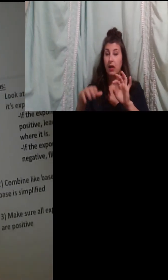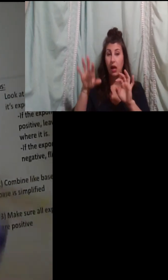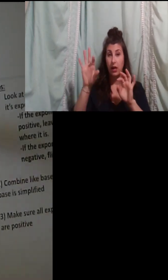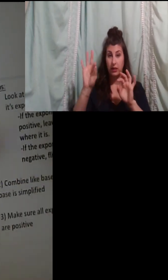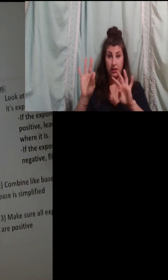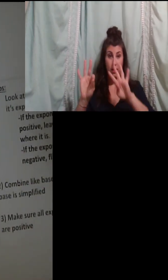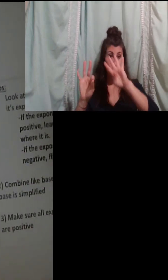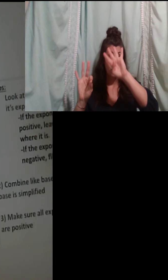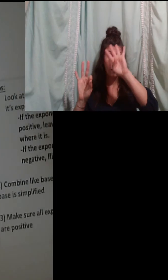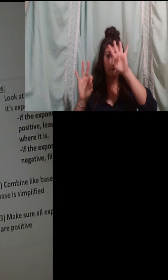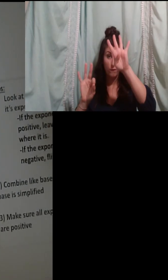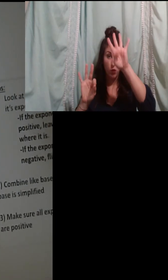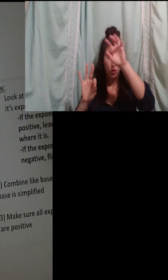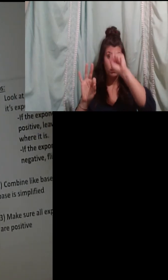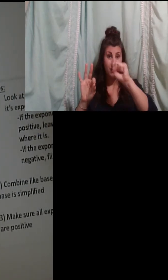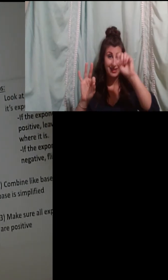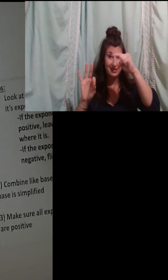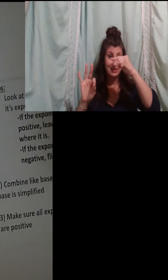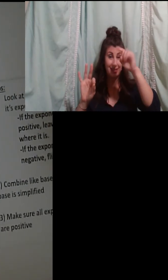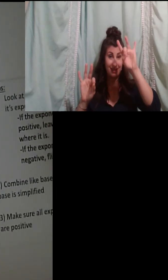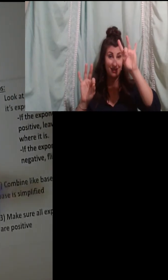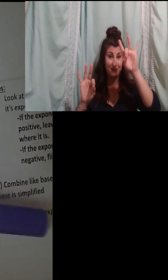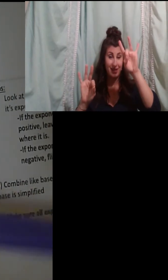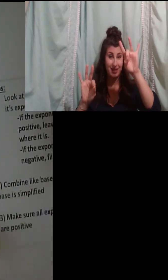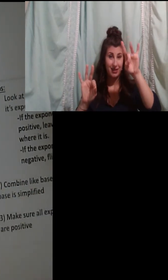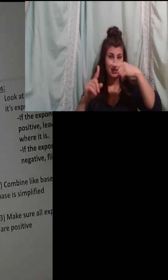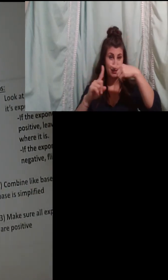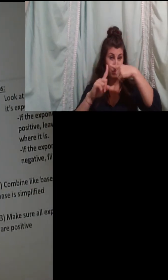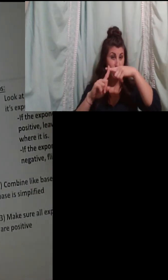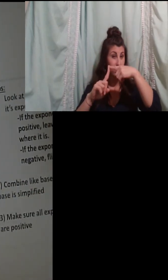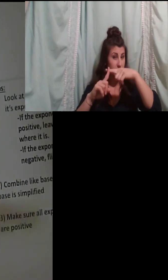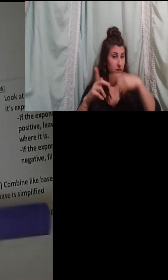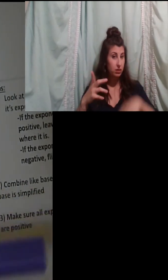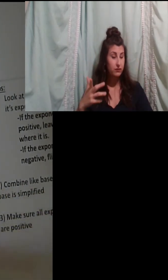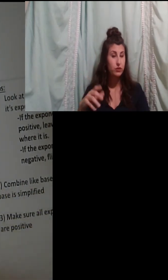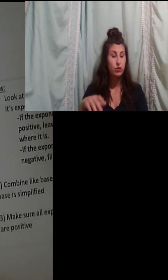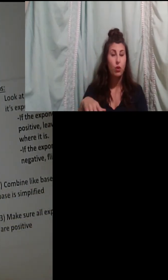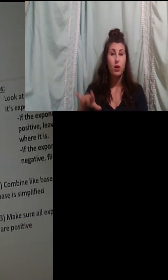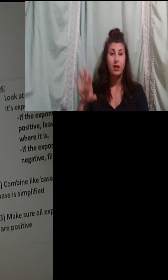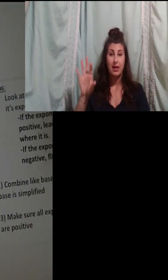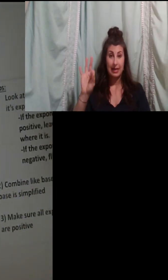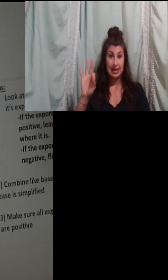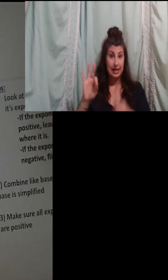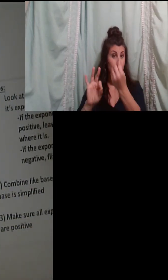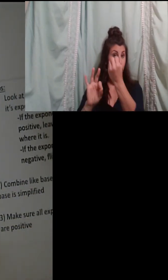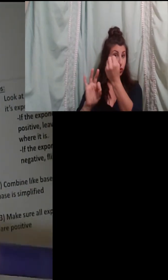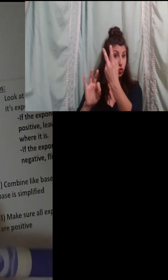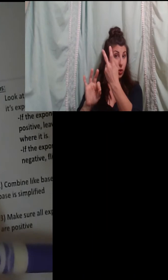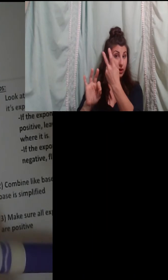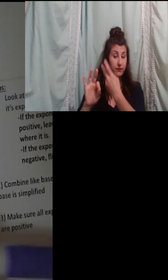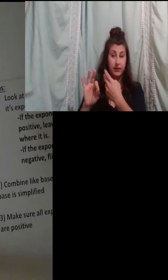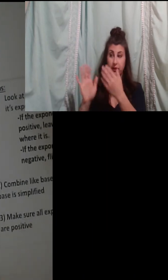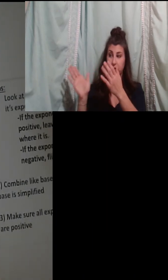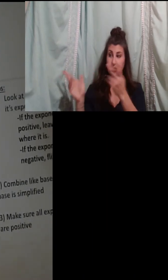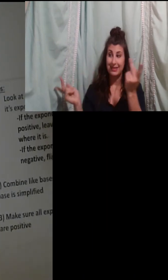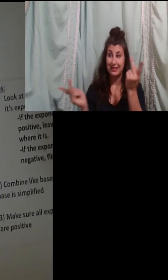be 9 and then 4 minus negative 8. And that turns into a positive. So that should be 9 to the